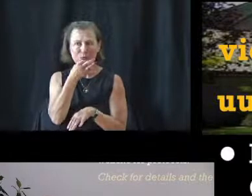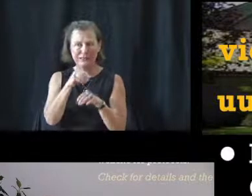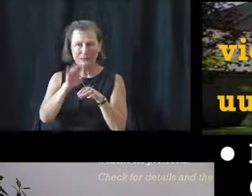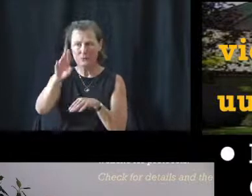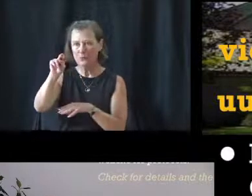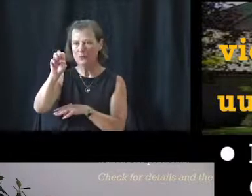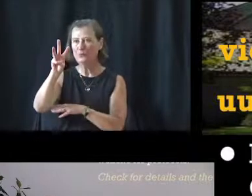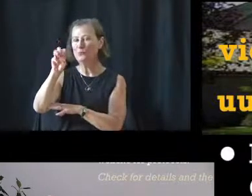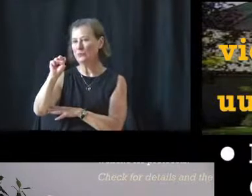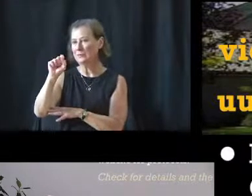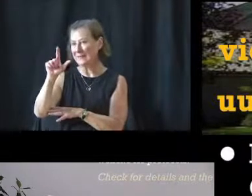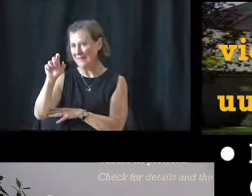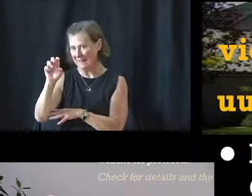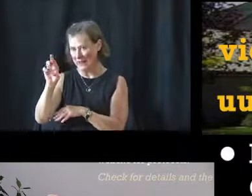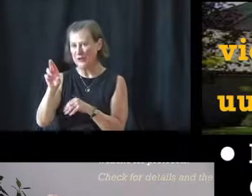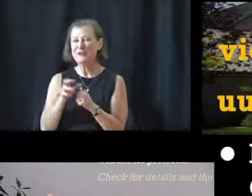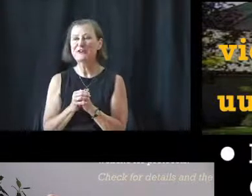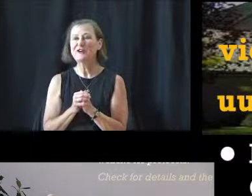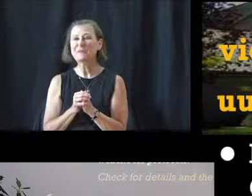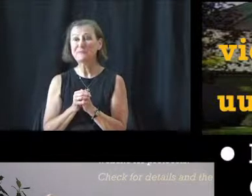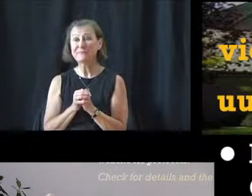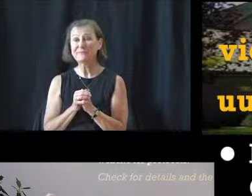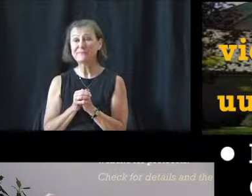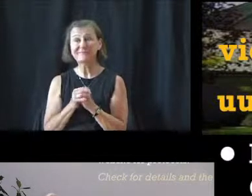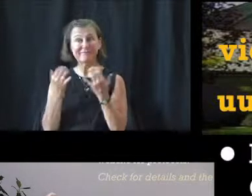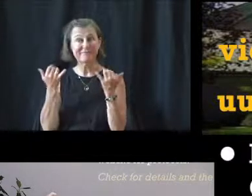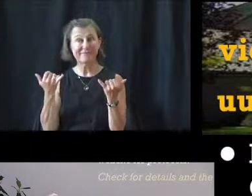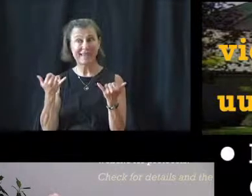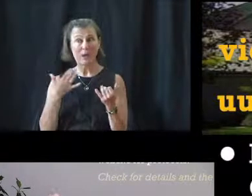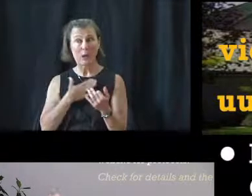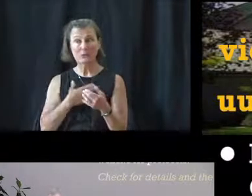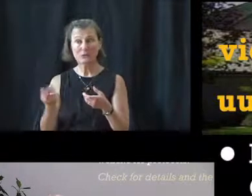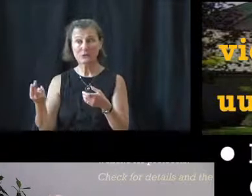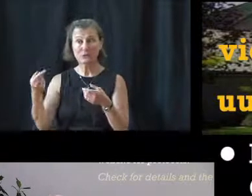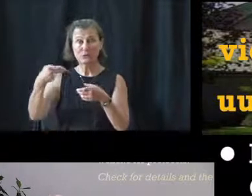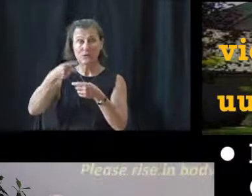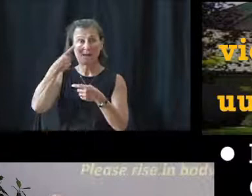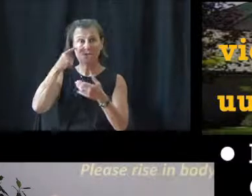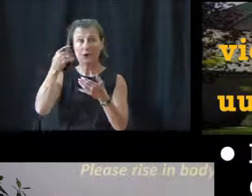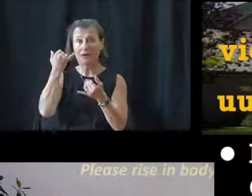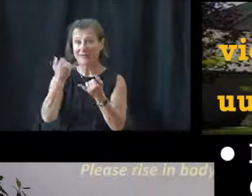newsletter. And now please join us for our closing hymn.